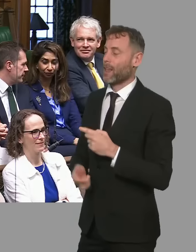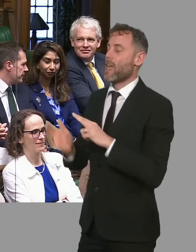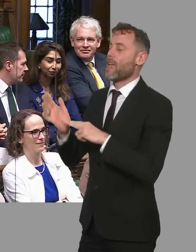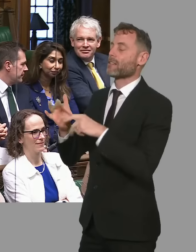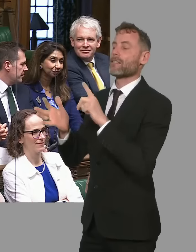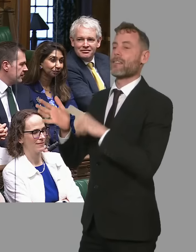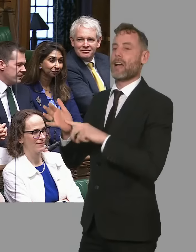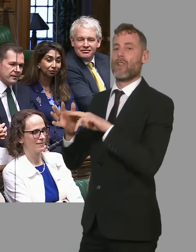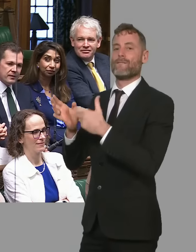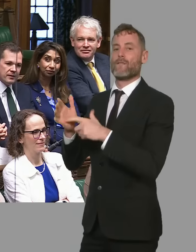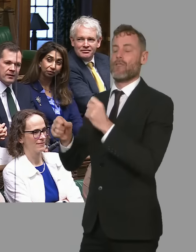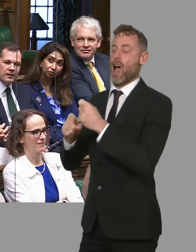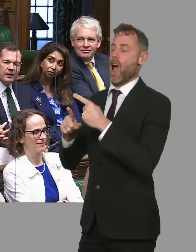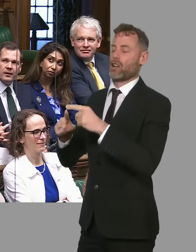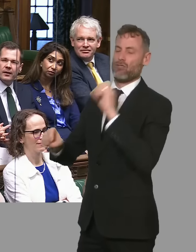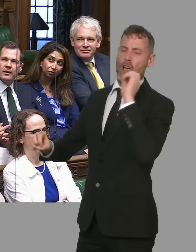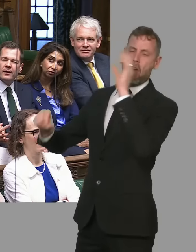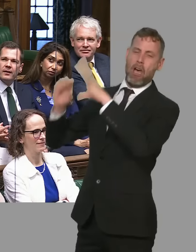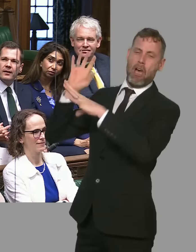Thank you, Mr. Speaker.